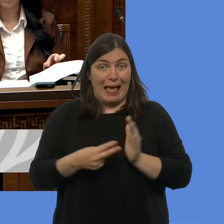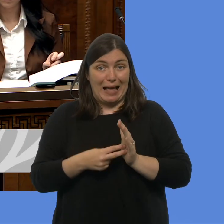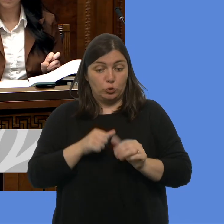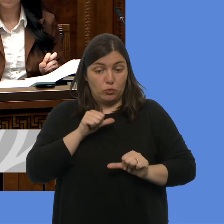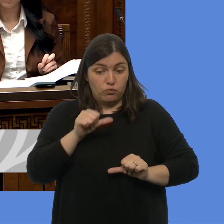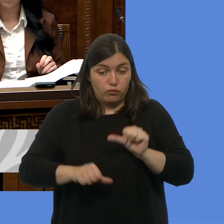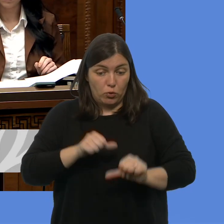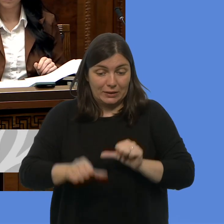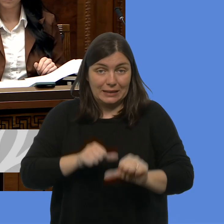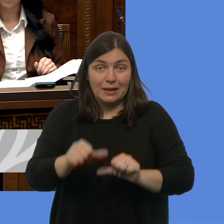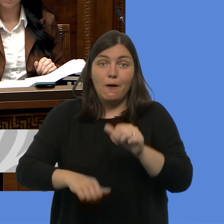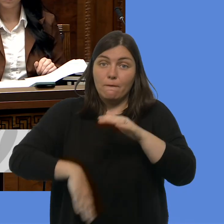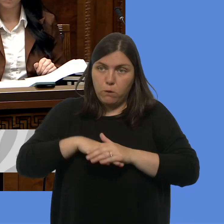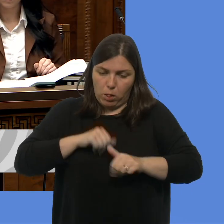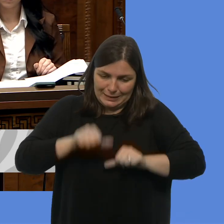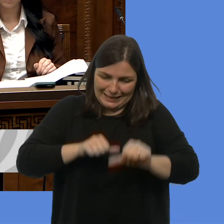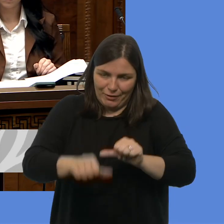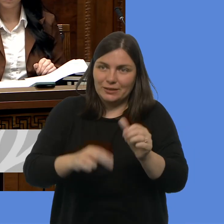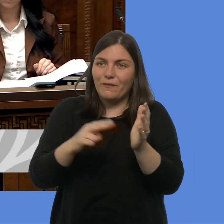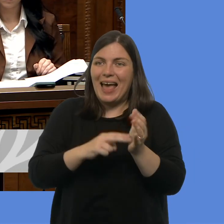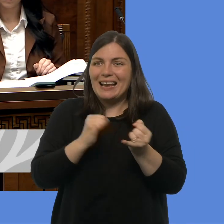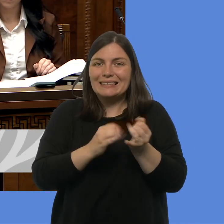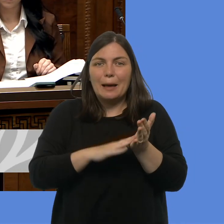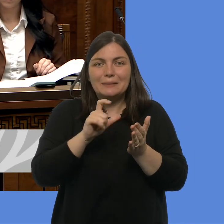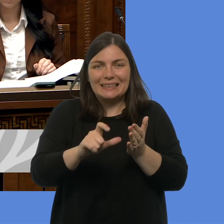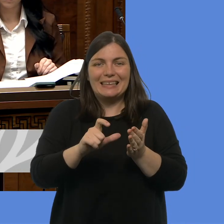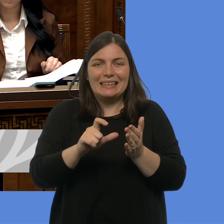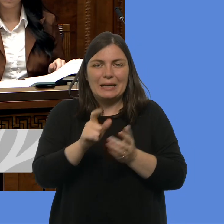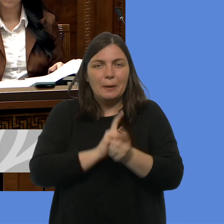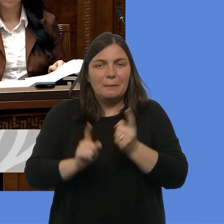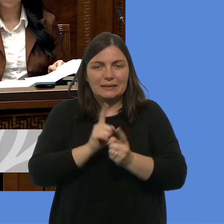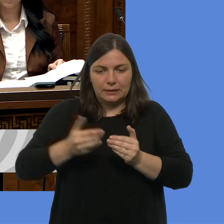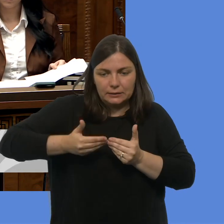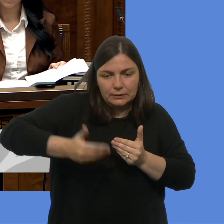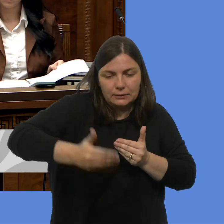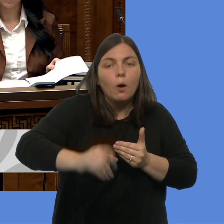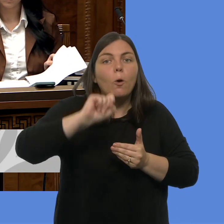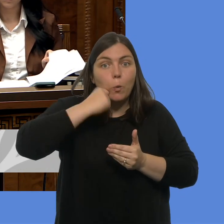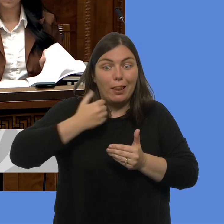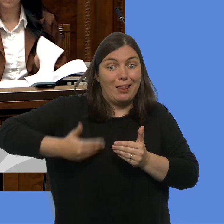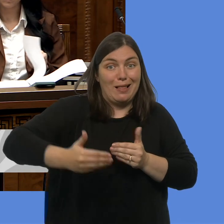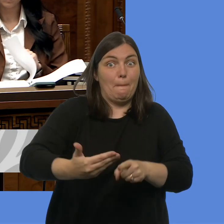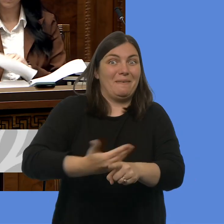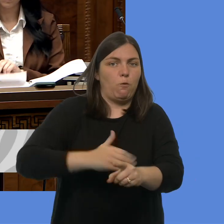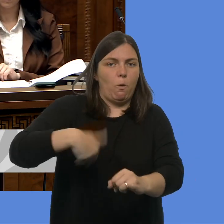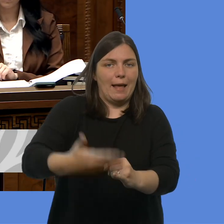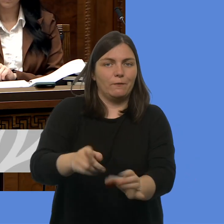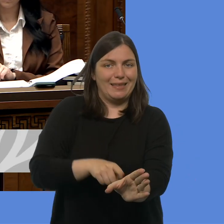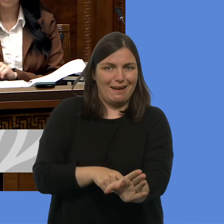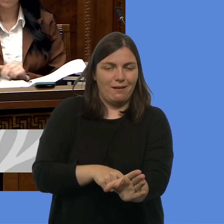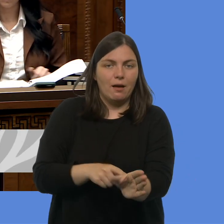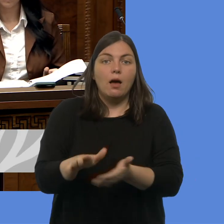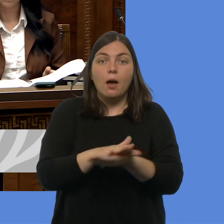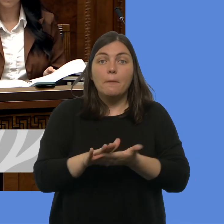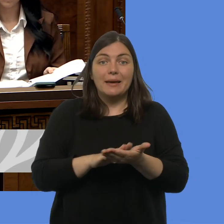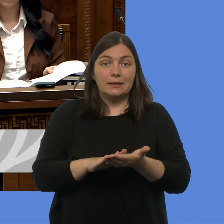finalise full series of NSMC sectoral meetings to take place before the end of the year. And in these meetings, executive colleagues will engage with their Irish Government